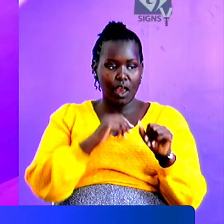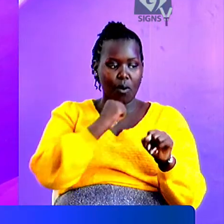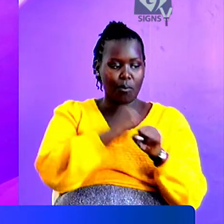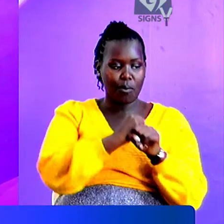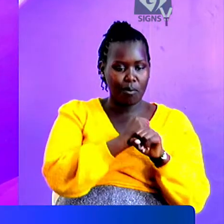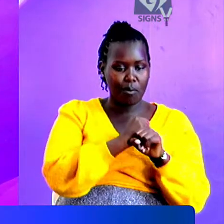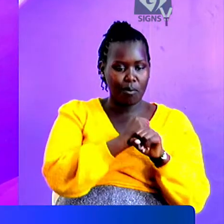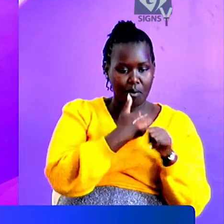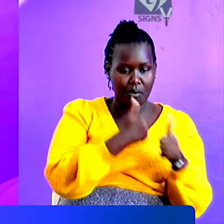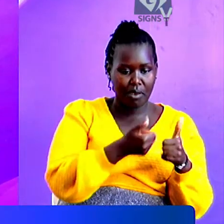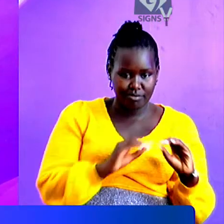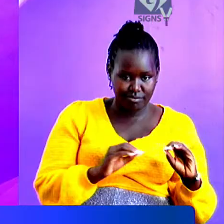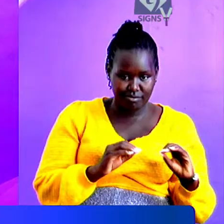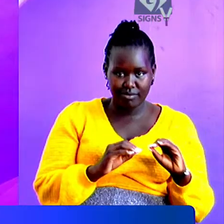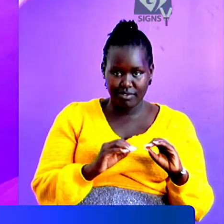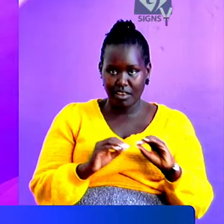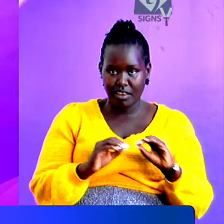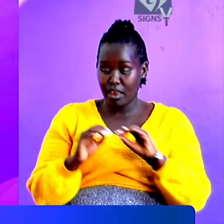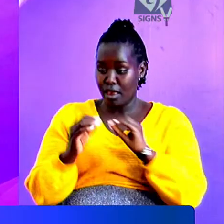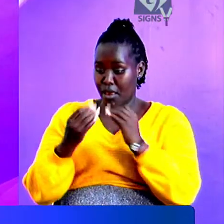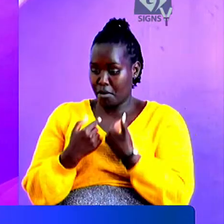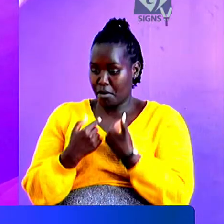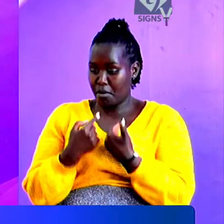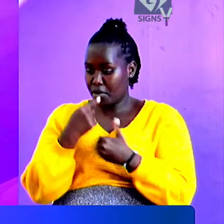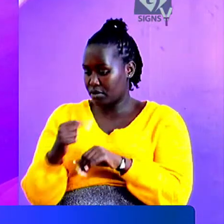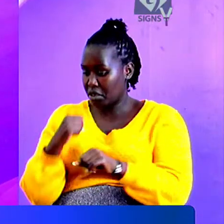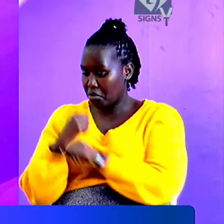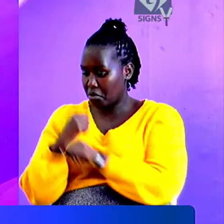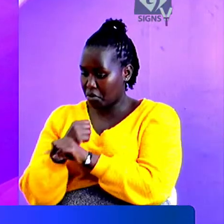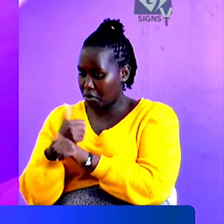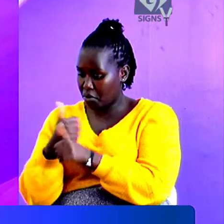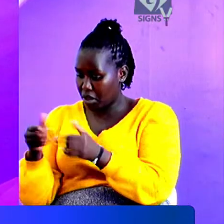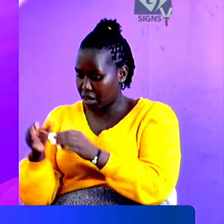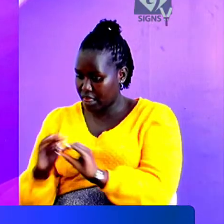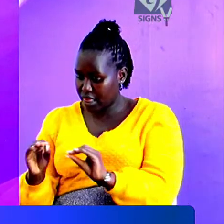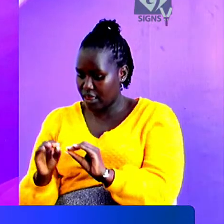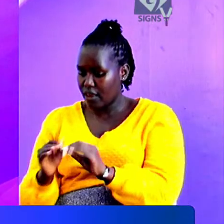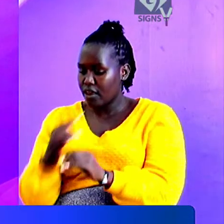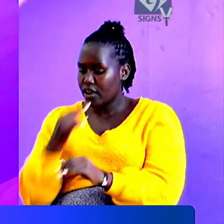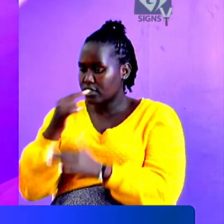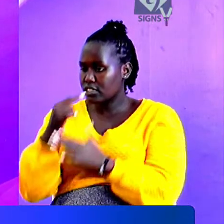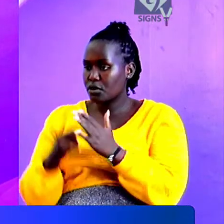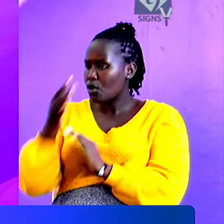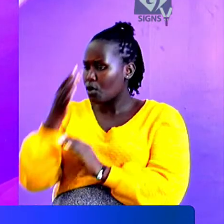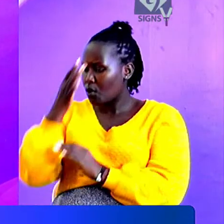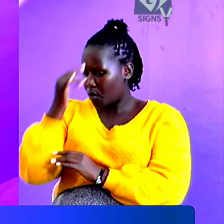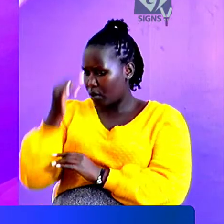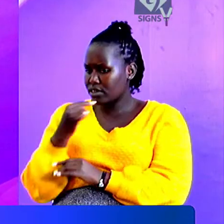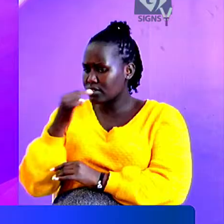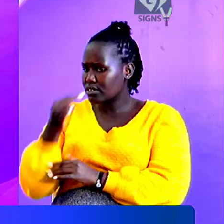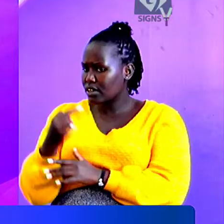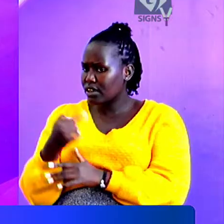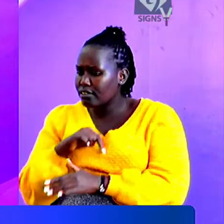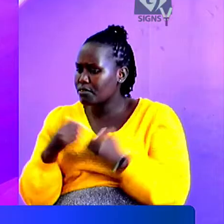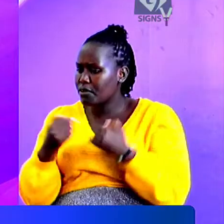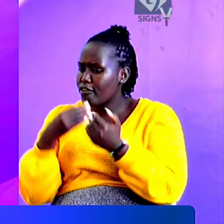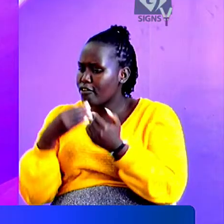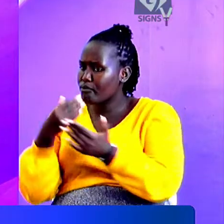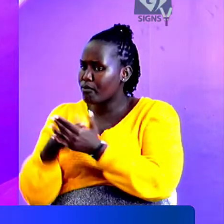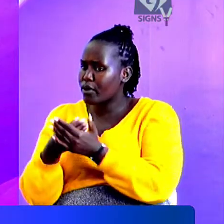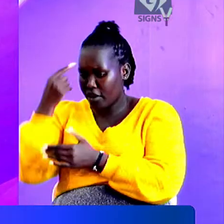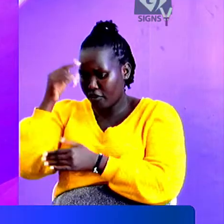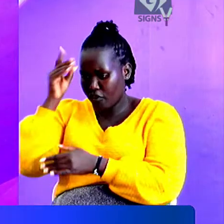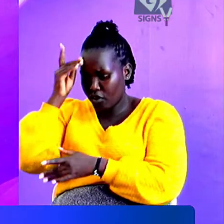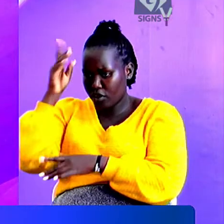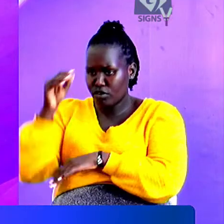wouldn't say he's incompetent. Because actually at first I was like everyone else. I was like, why is Mbadi telling us there's no money for education? Yeah. All right? Yeah.